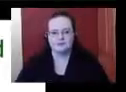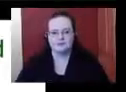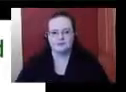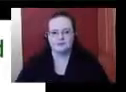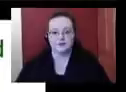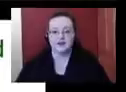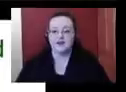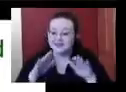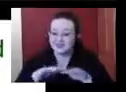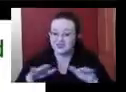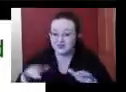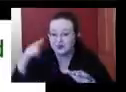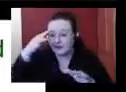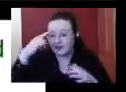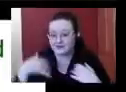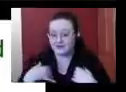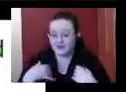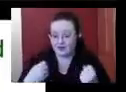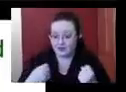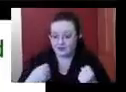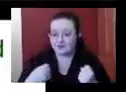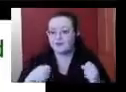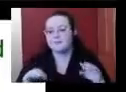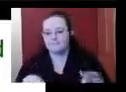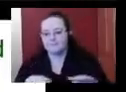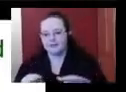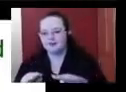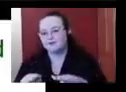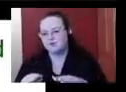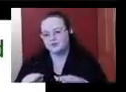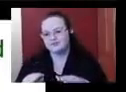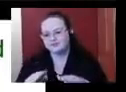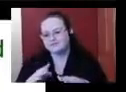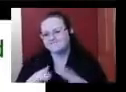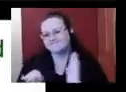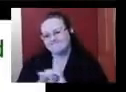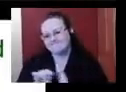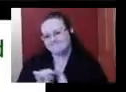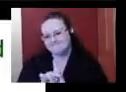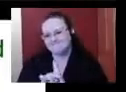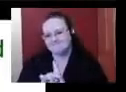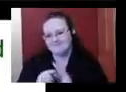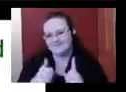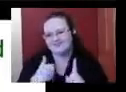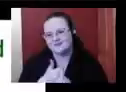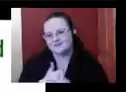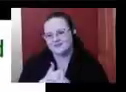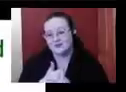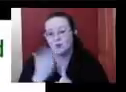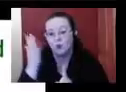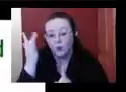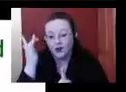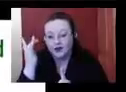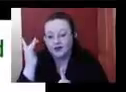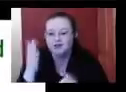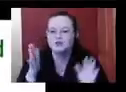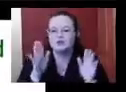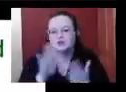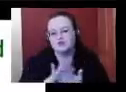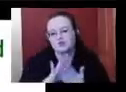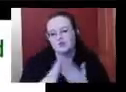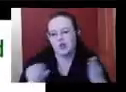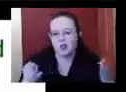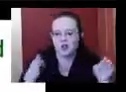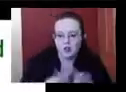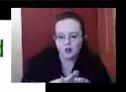Children's mental health and behavior have been negatively impacted by necessary school closures and the shift to remote